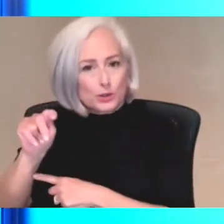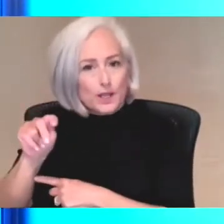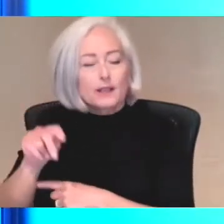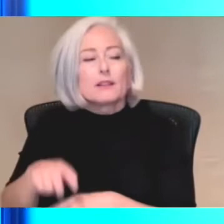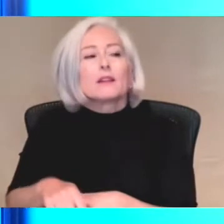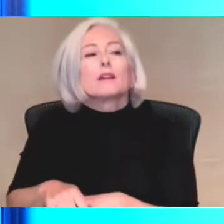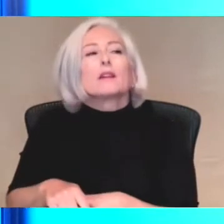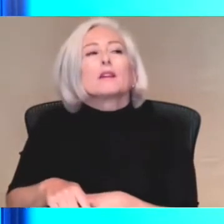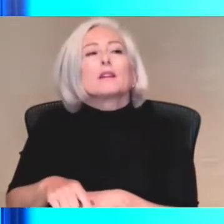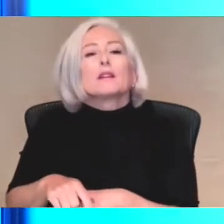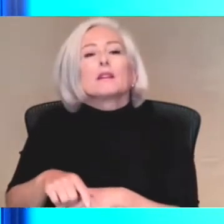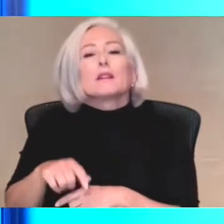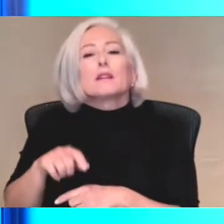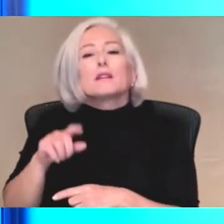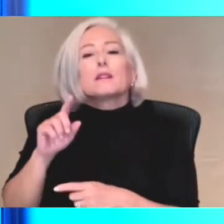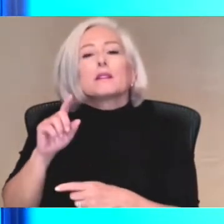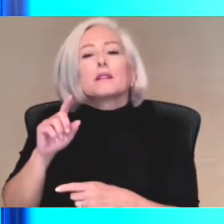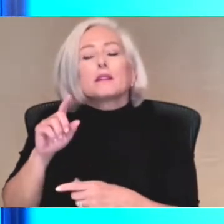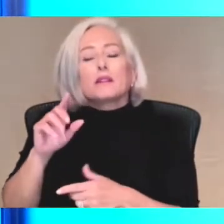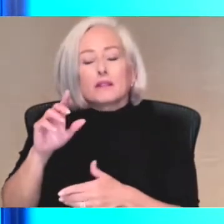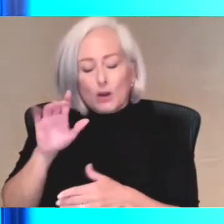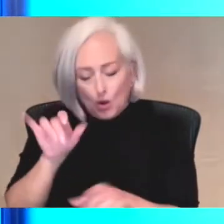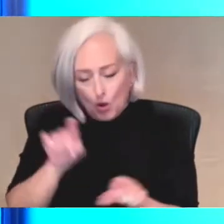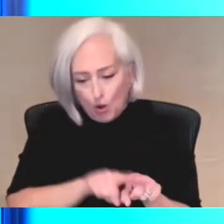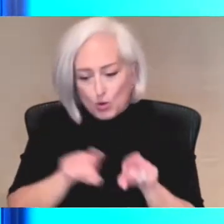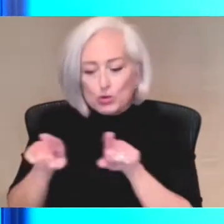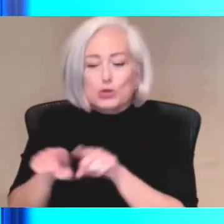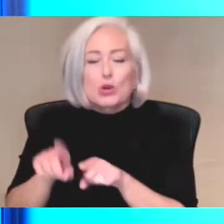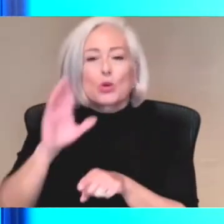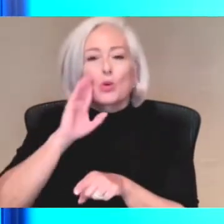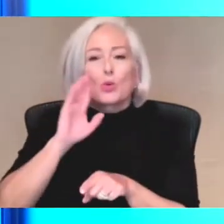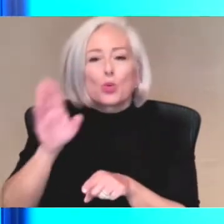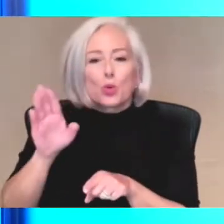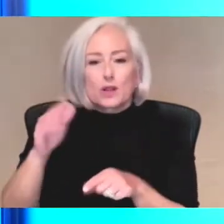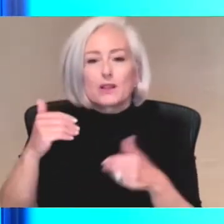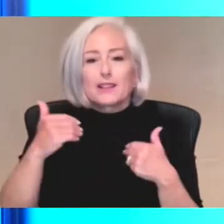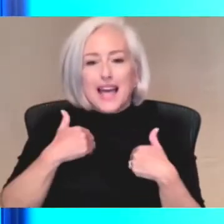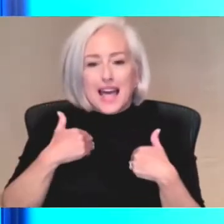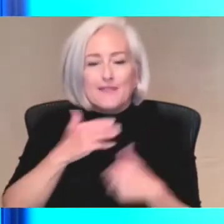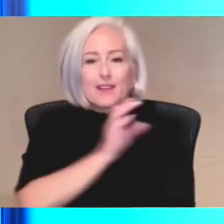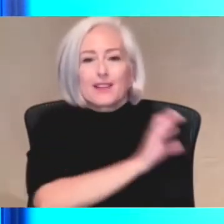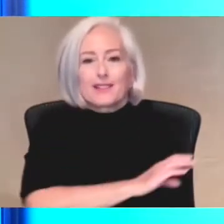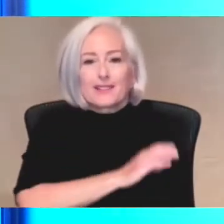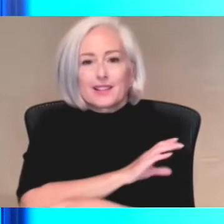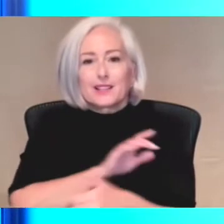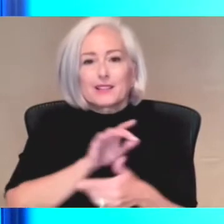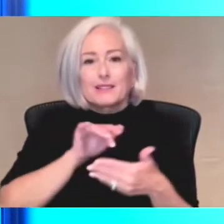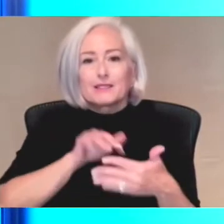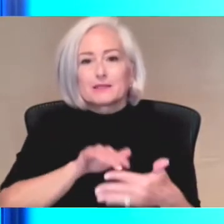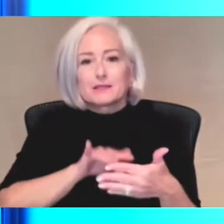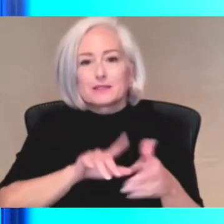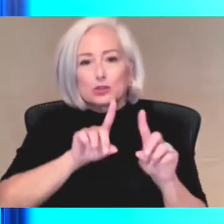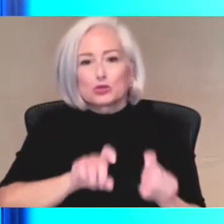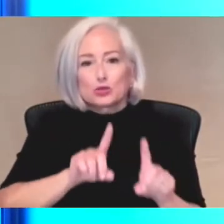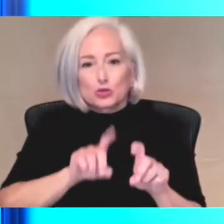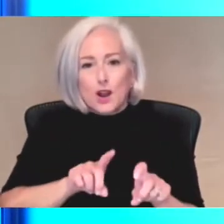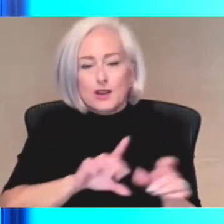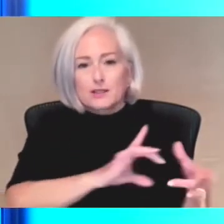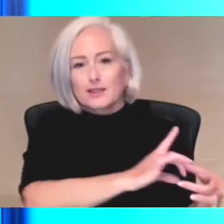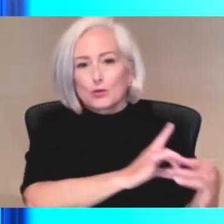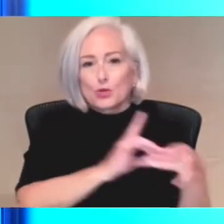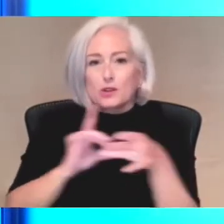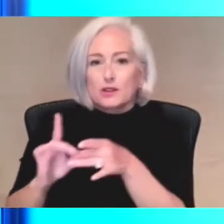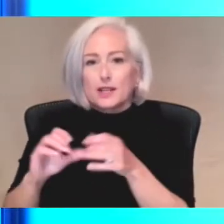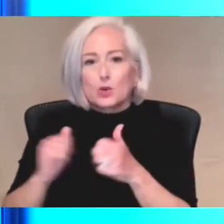addition, we will have clinical trials open with other national groups